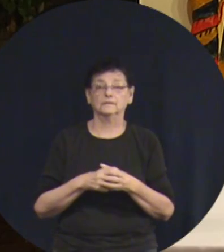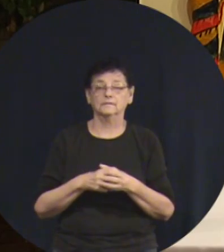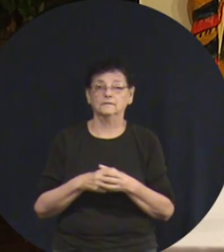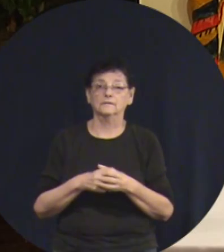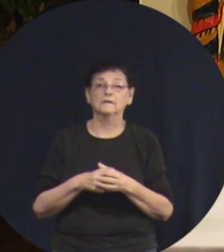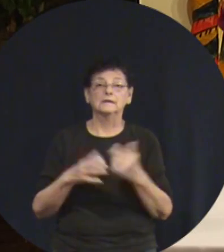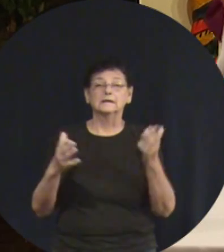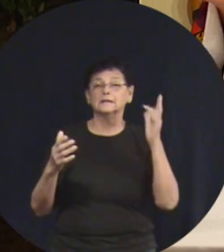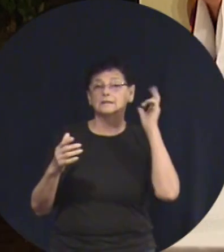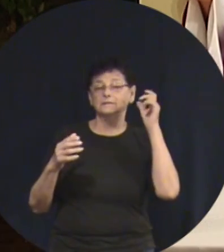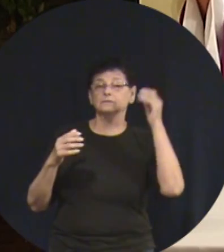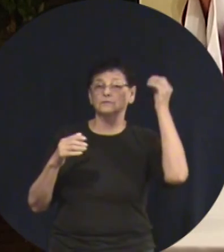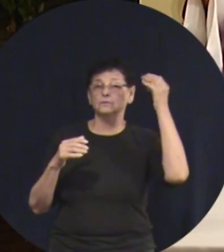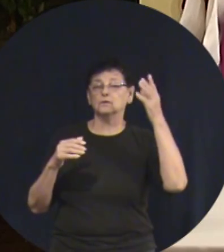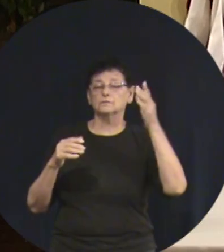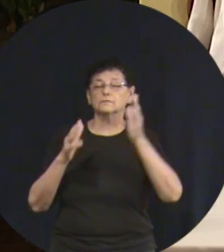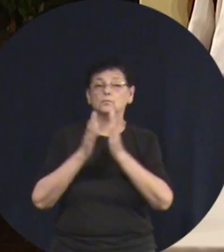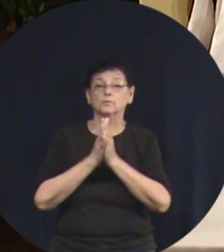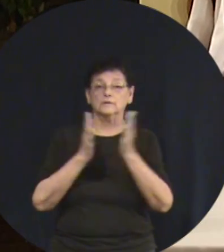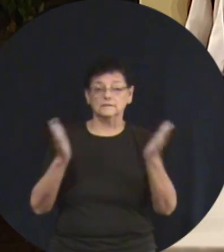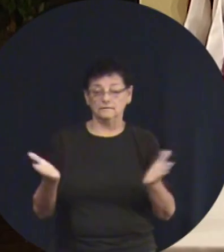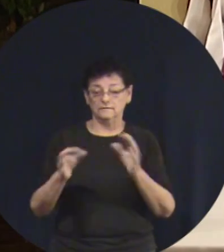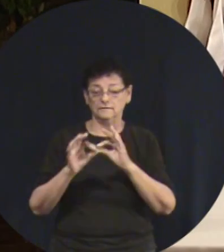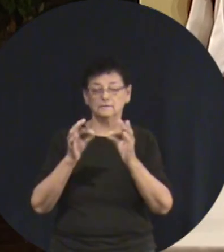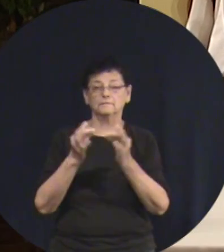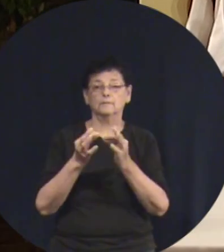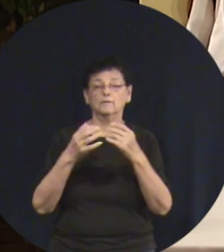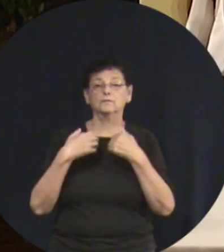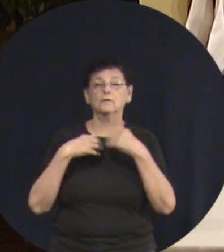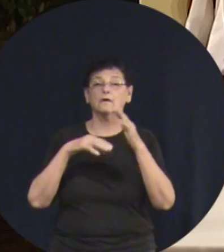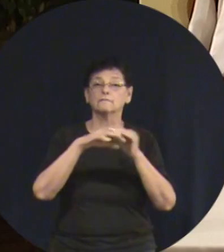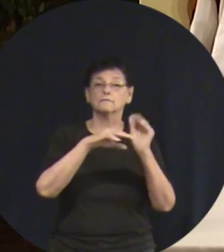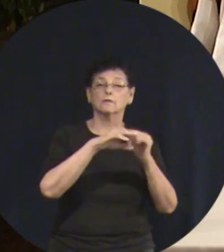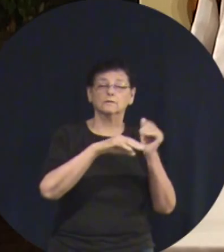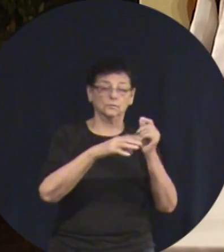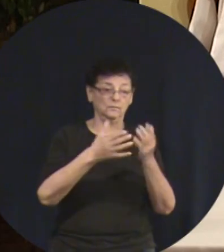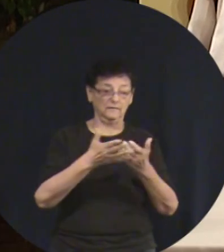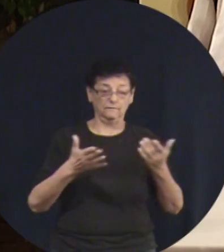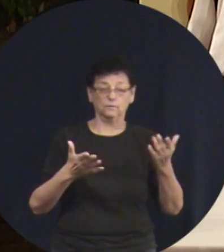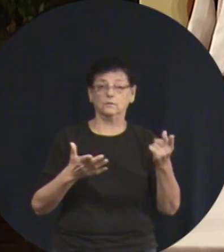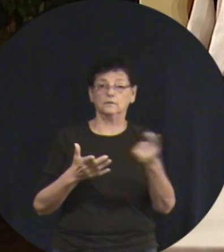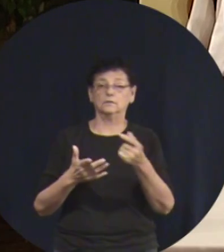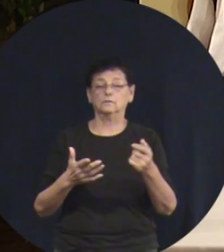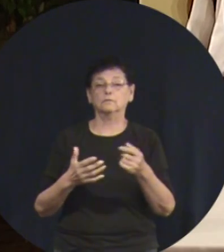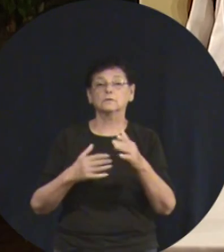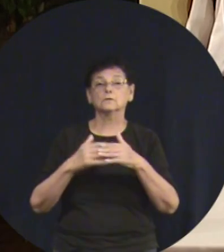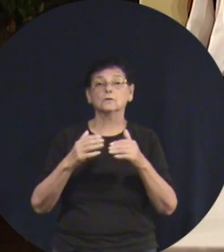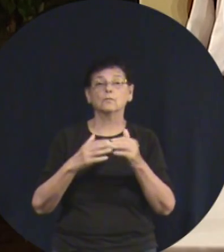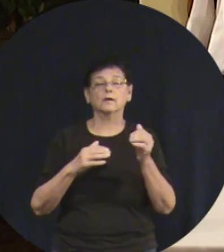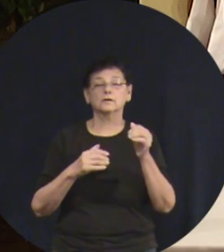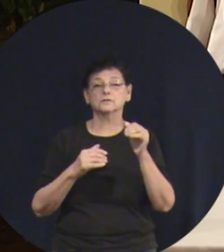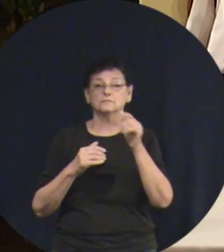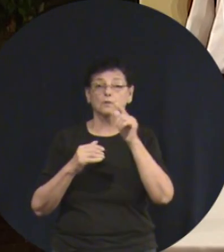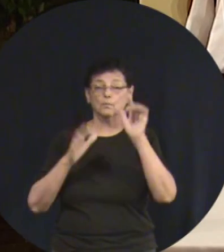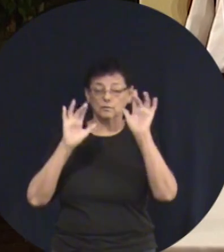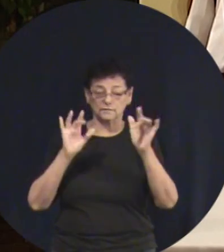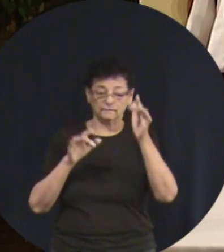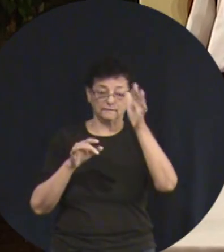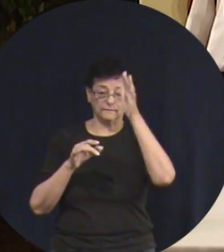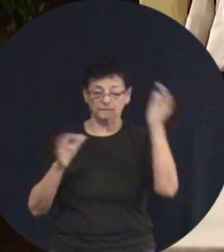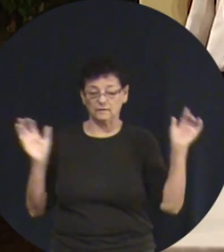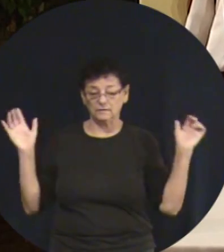your elect, especially with the most blessed Virgin Mary, Mother of God, with blessed Joseph, her spouse, with